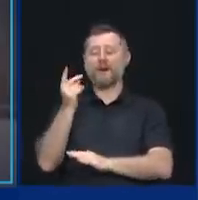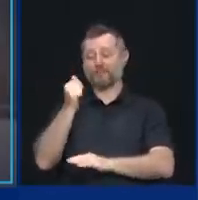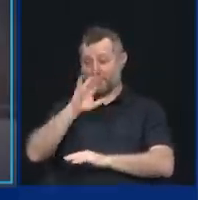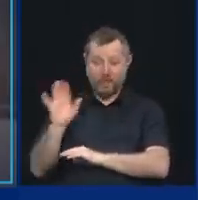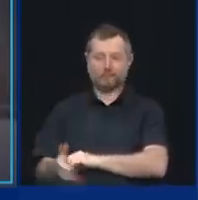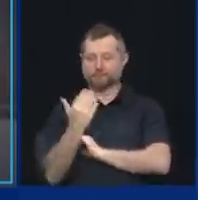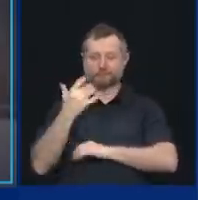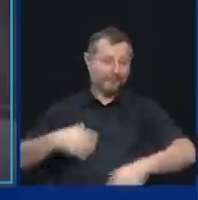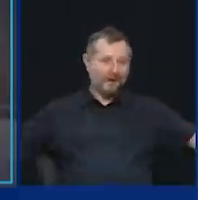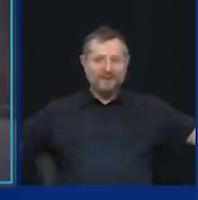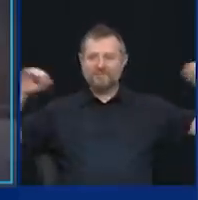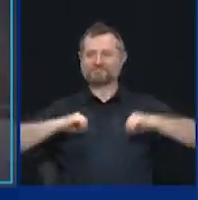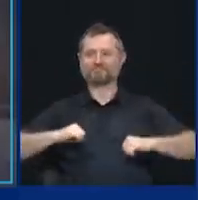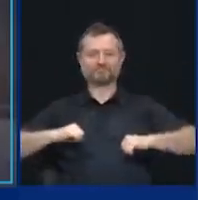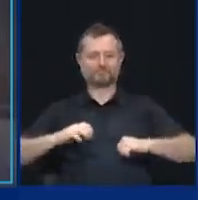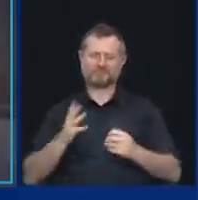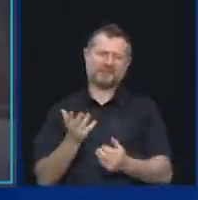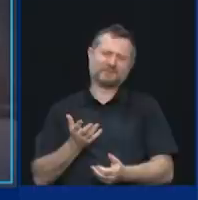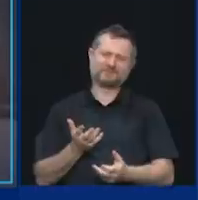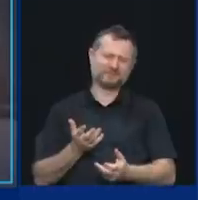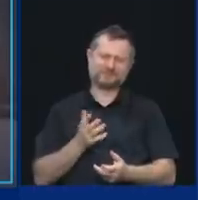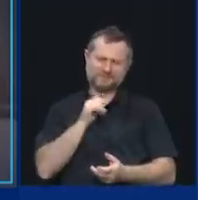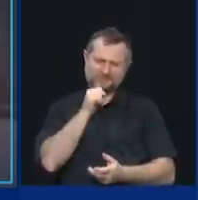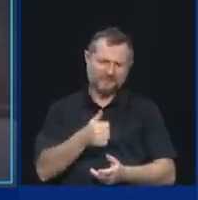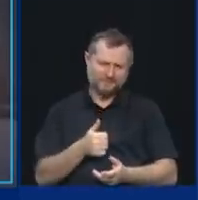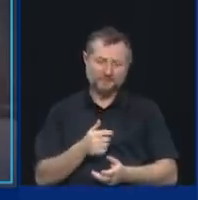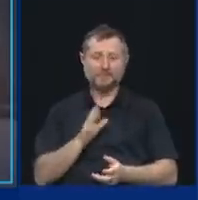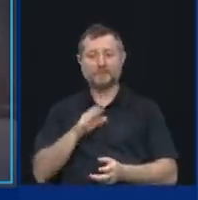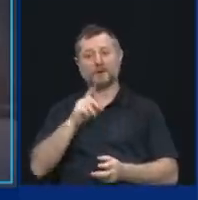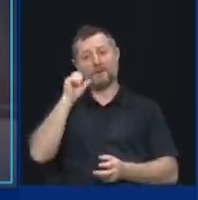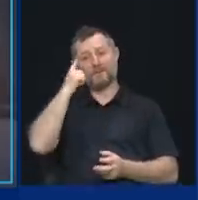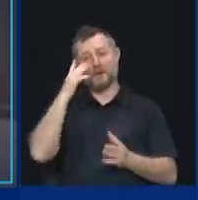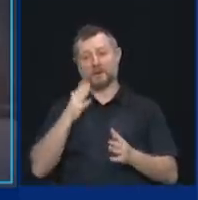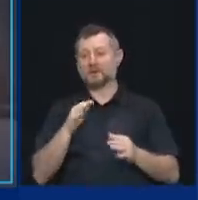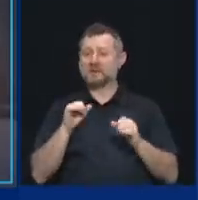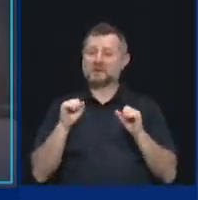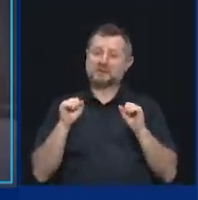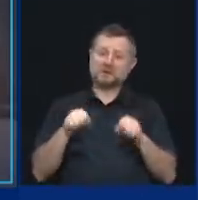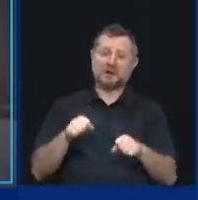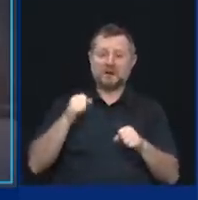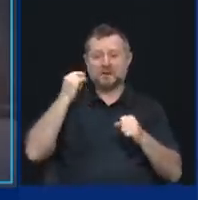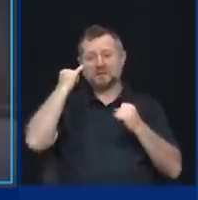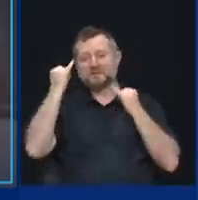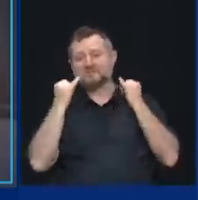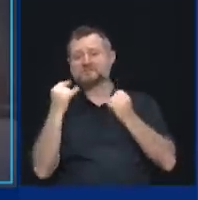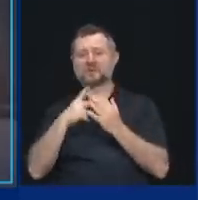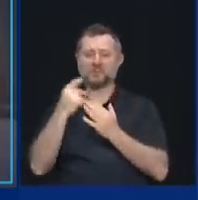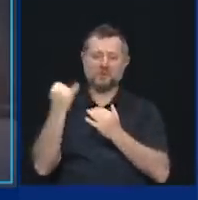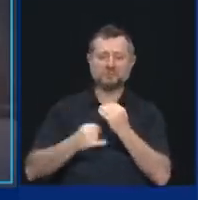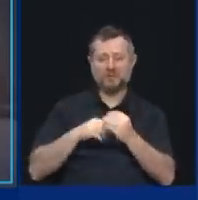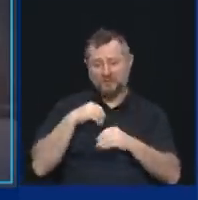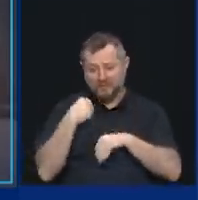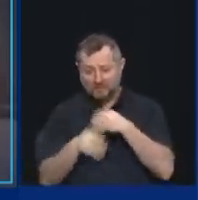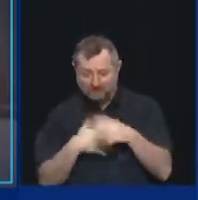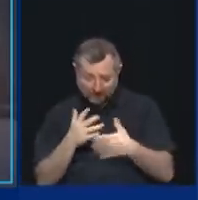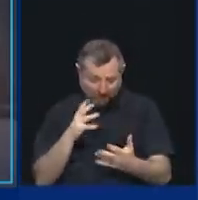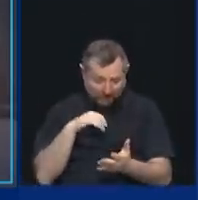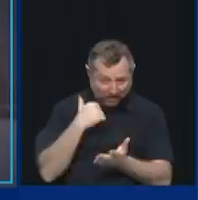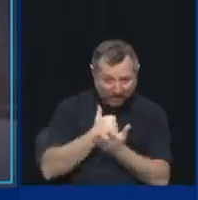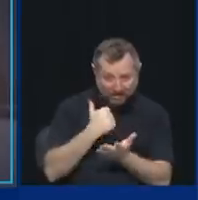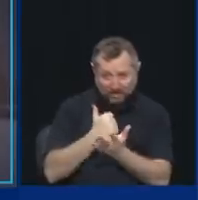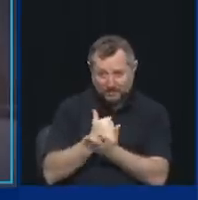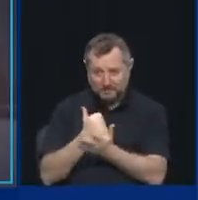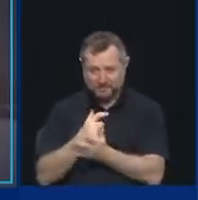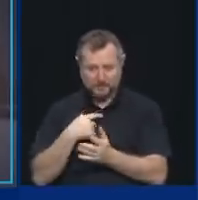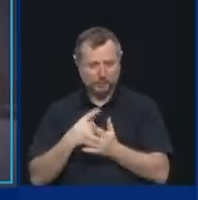Government can come up with big projects to spur the economy, provide business aid, provide tenant aid. That's what we're doing. That's reimagining New